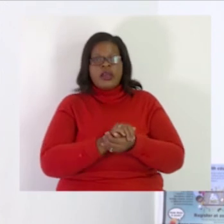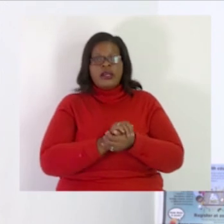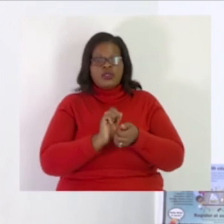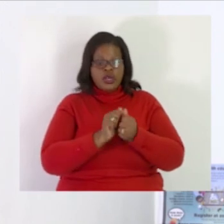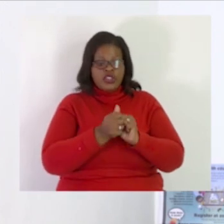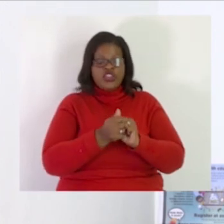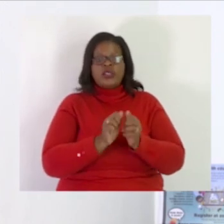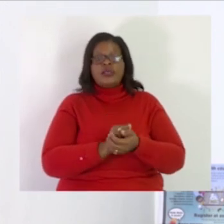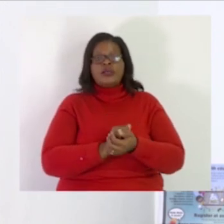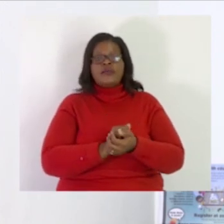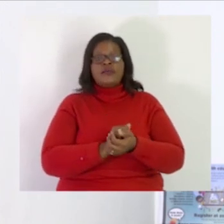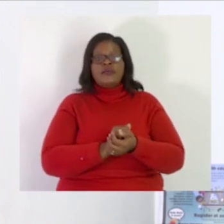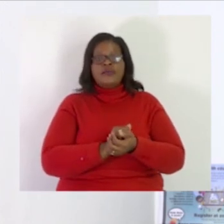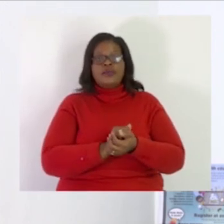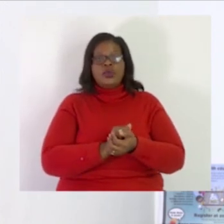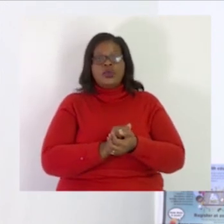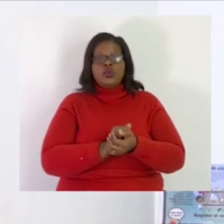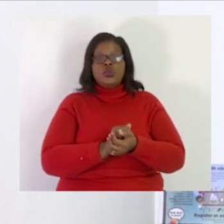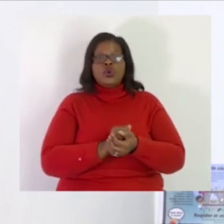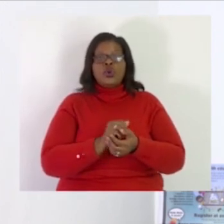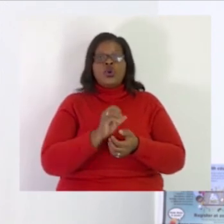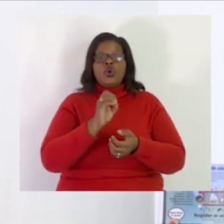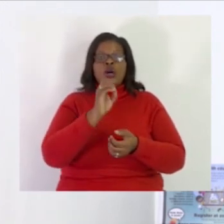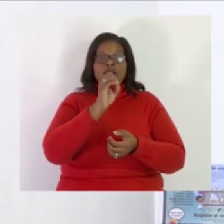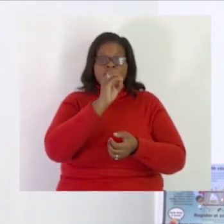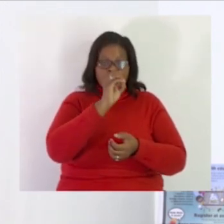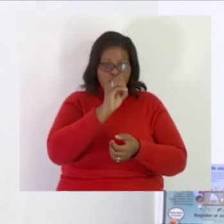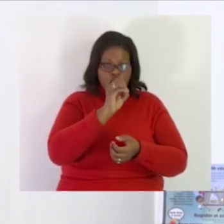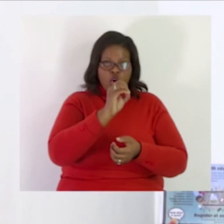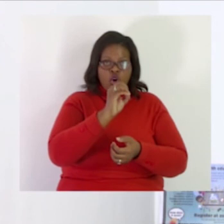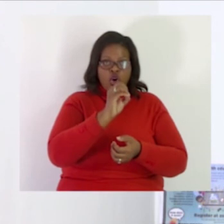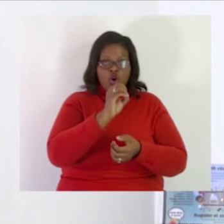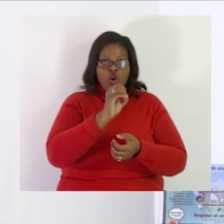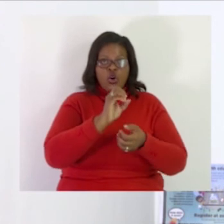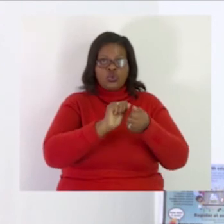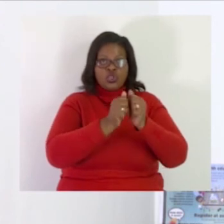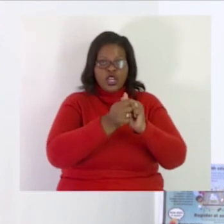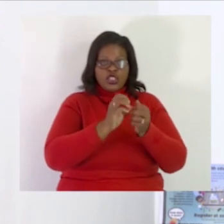change 0. And 0, by changing